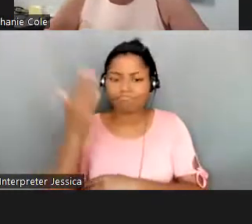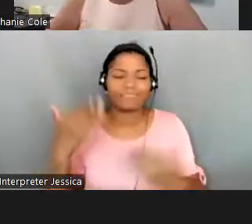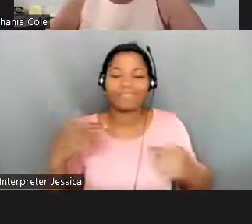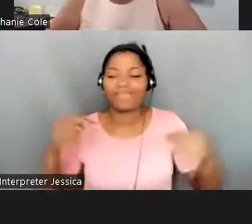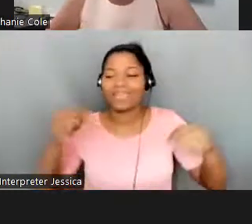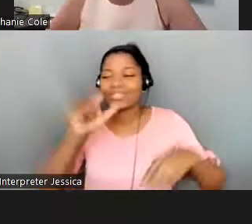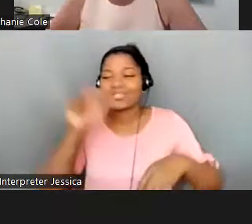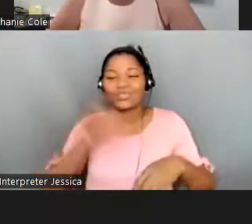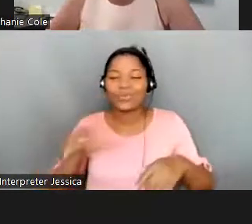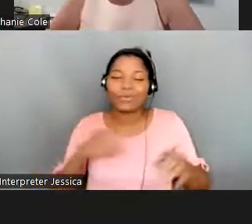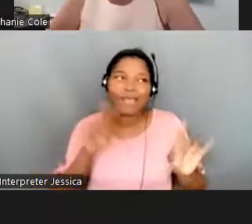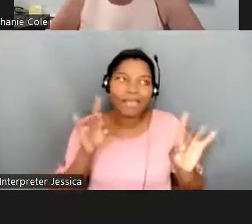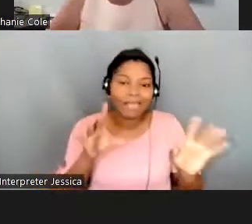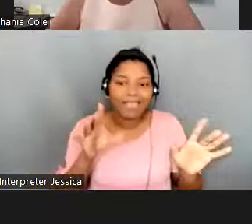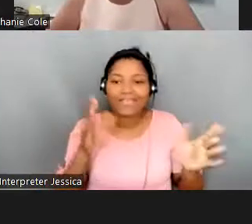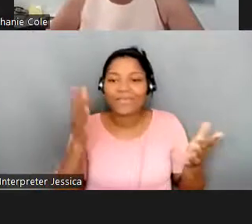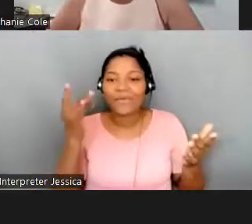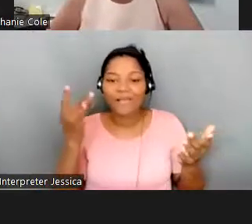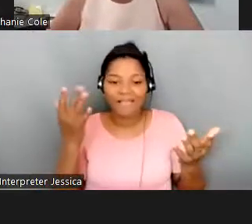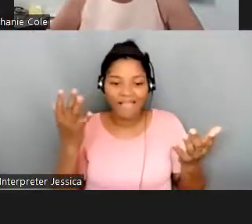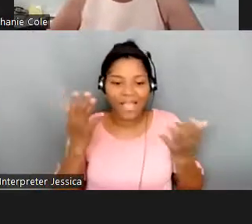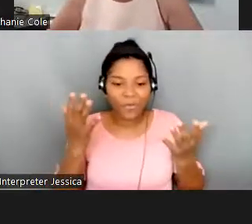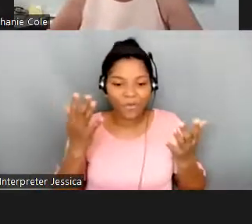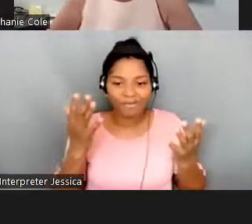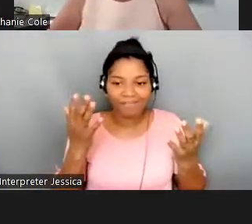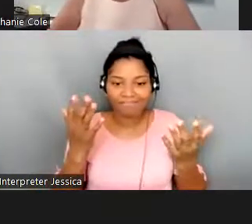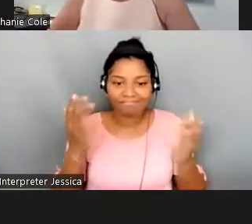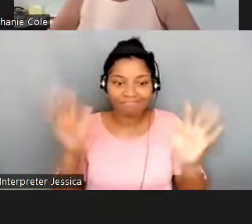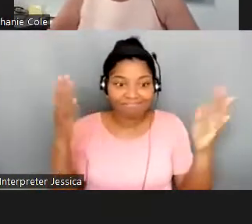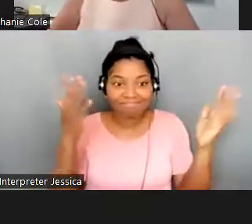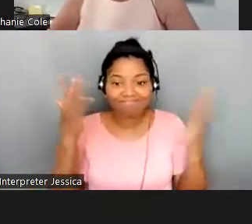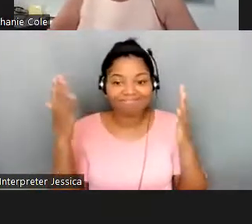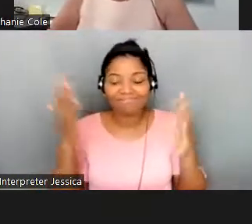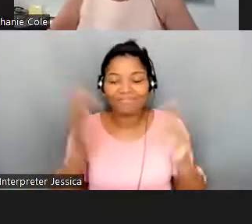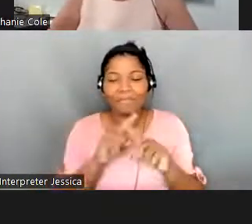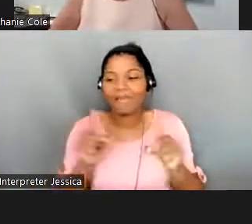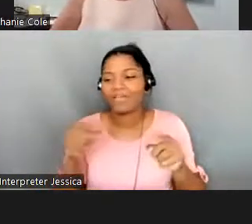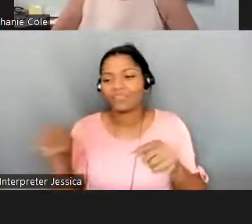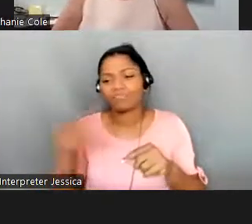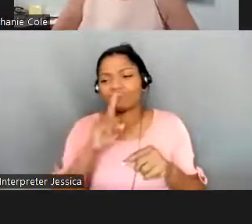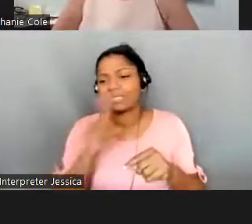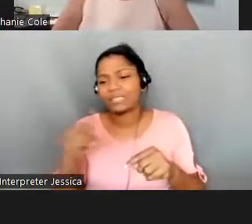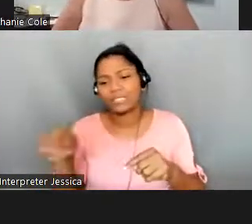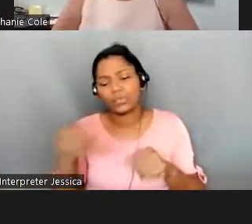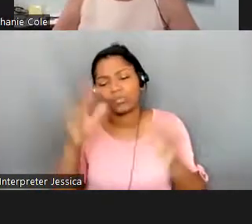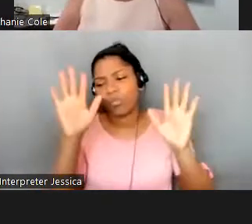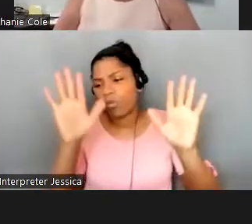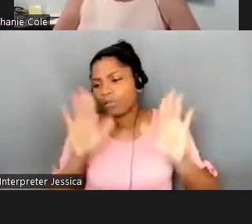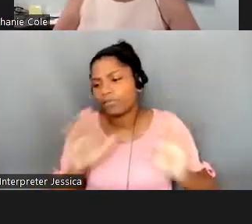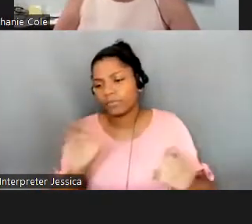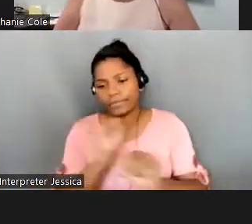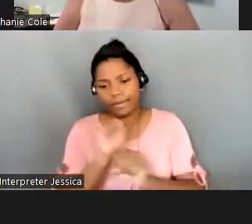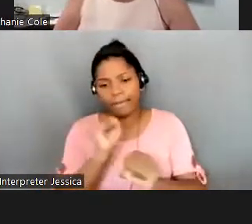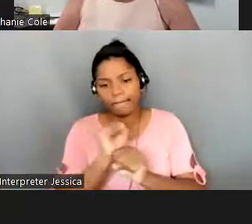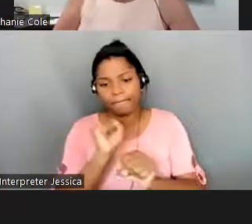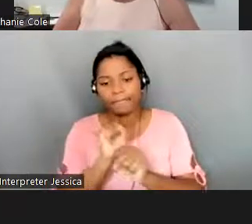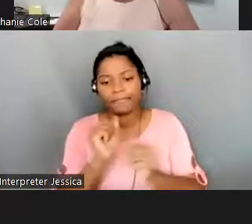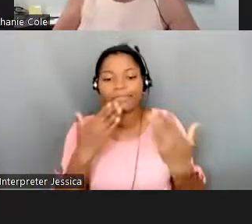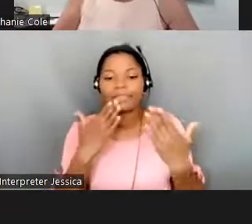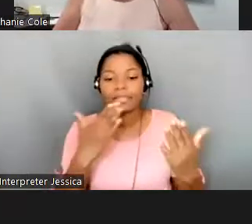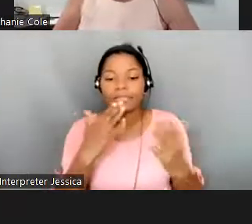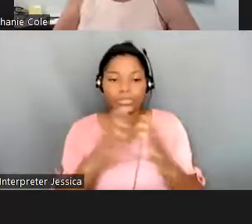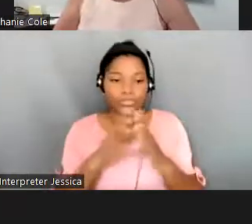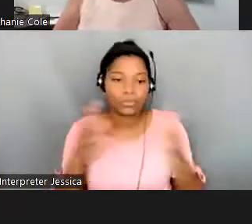Zooms is because I want to just go, okay, everybody, cheer, cheer. Because you're just all doing such incredible work. So thank you very much